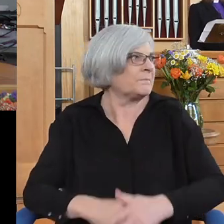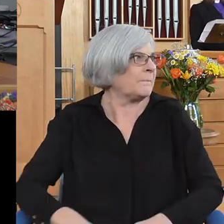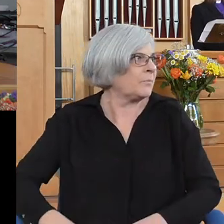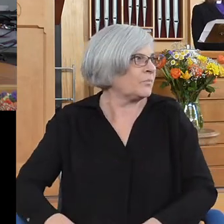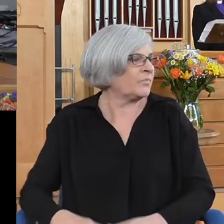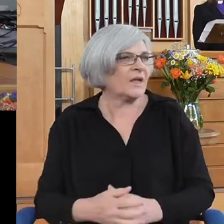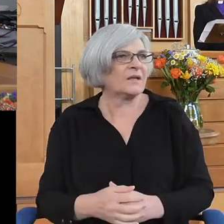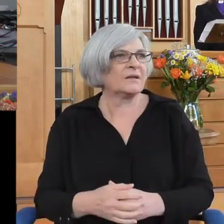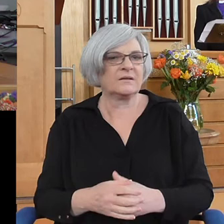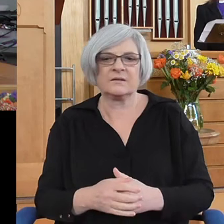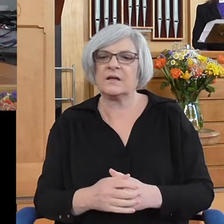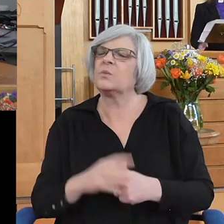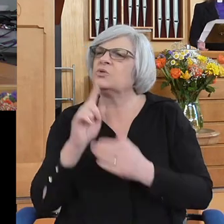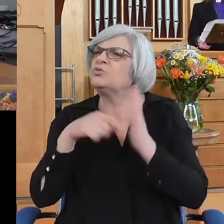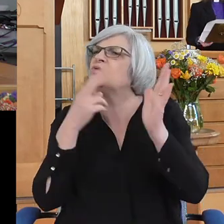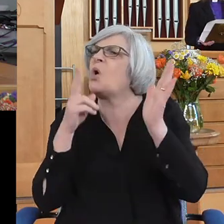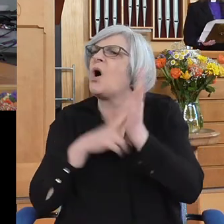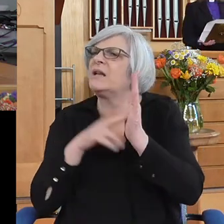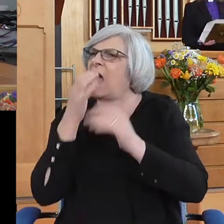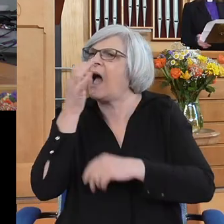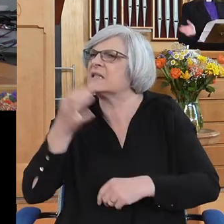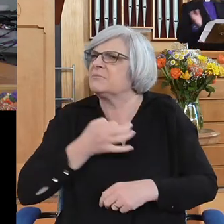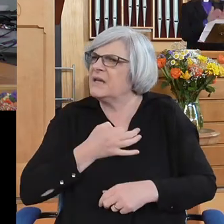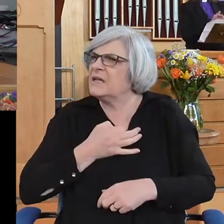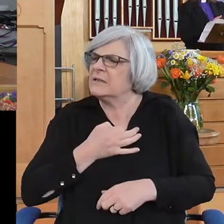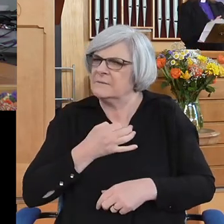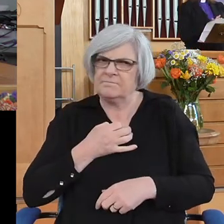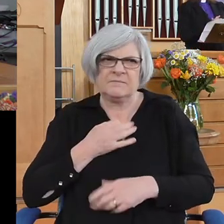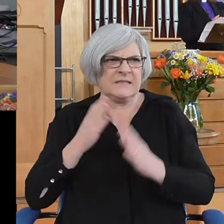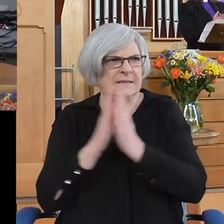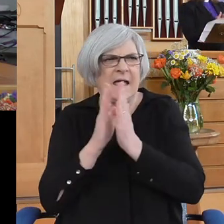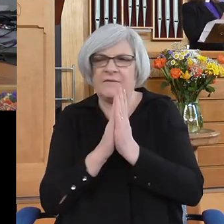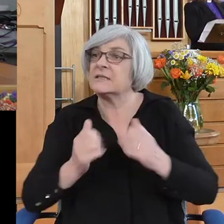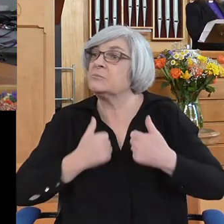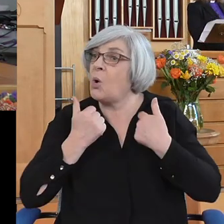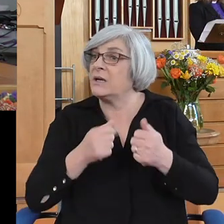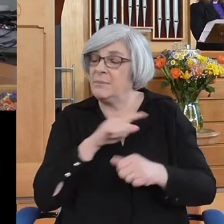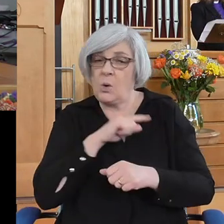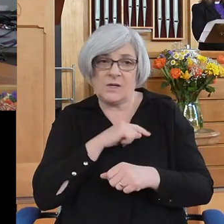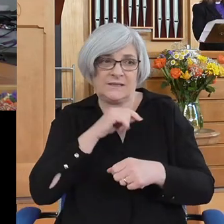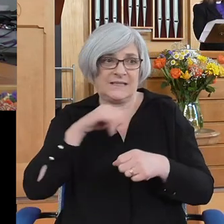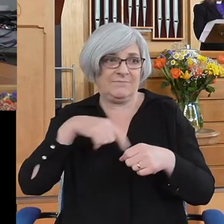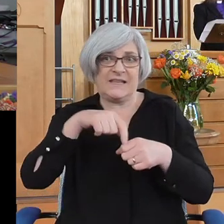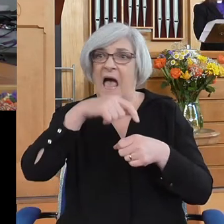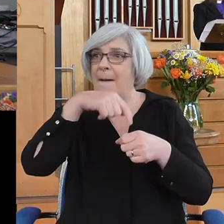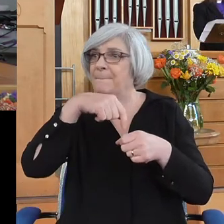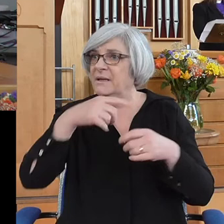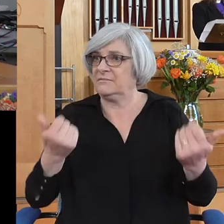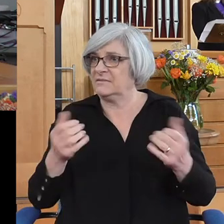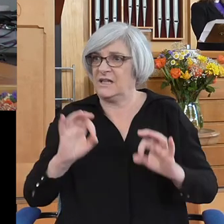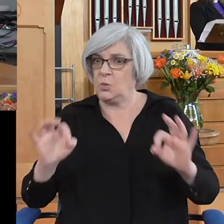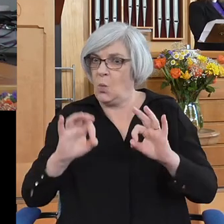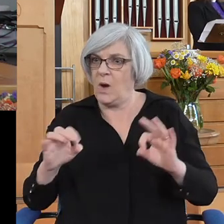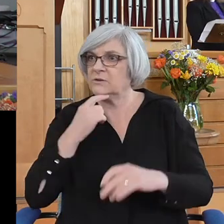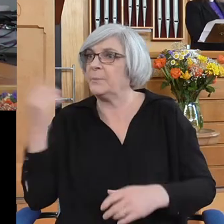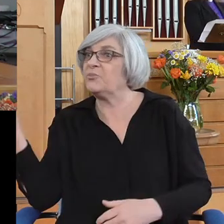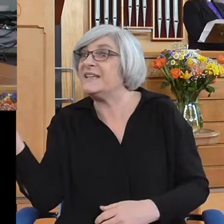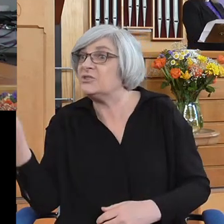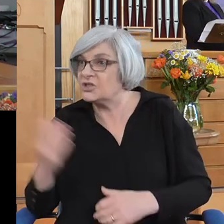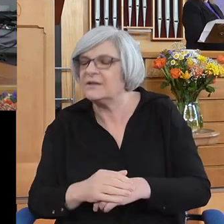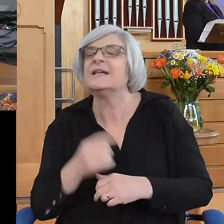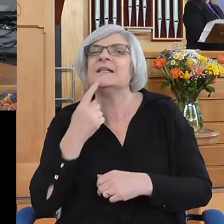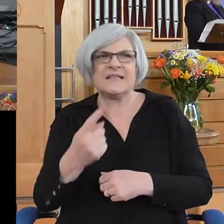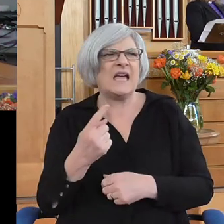I know that when John asked me to do the service for you because you had a gap in your rota, he said that you'd been following